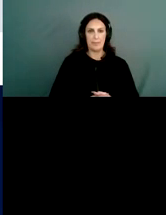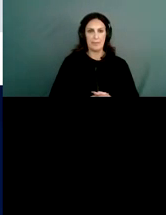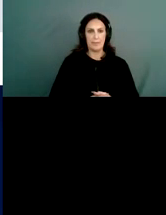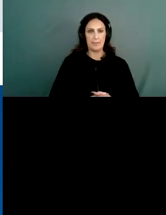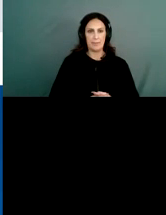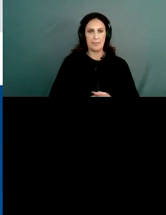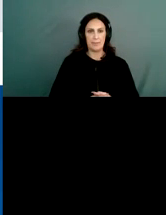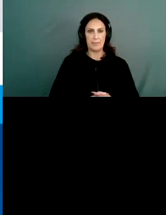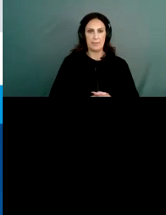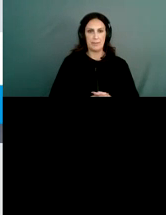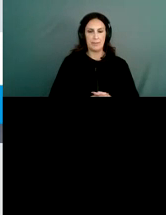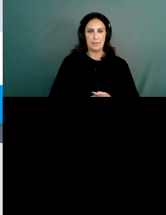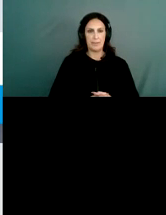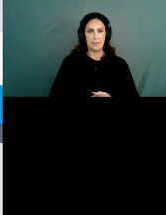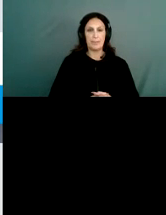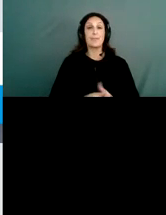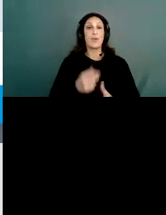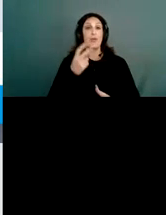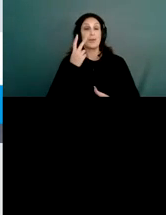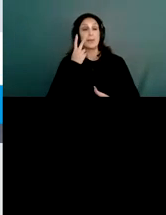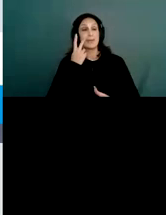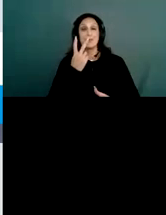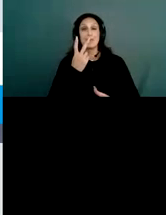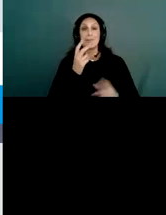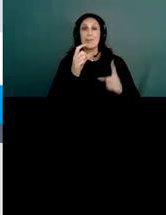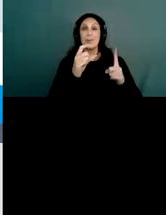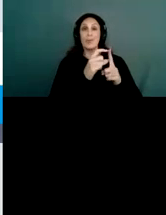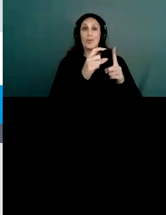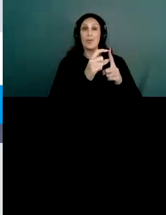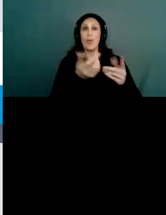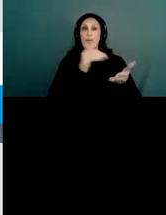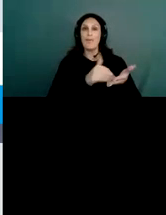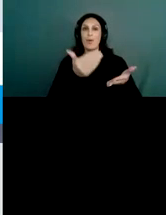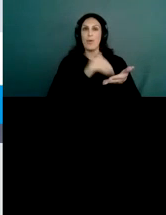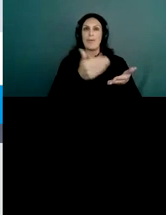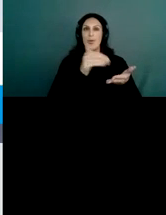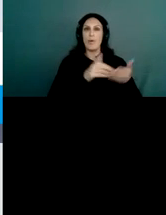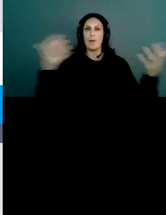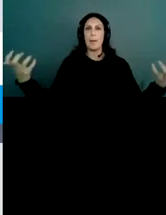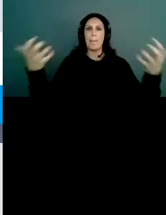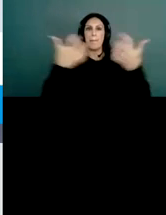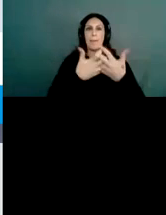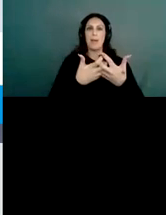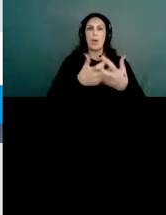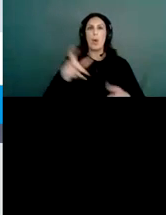Sight word identification. This task is timed. Look at the sight word and choose the word that matches it. Where?